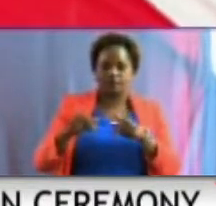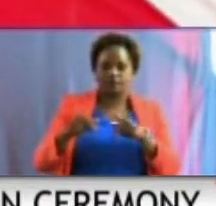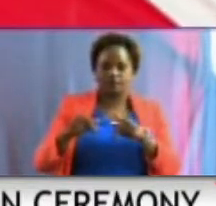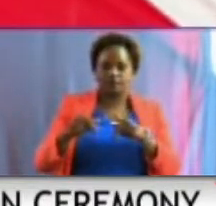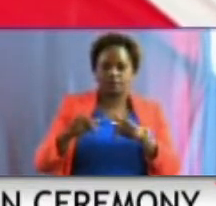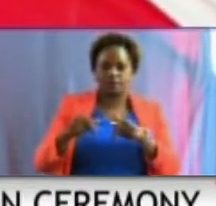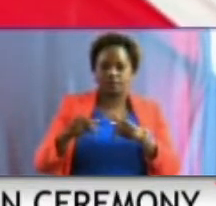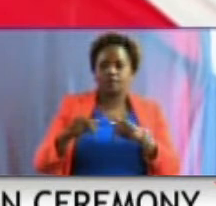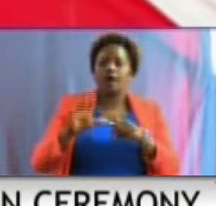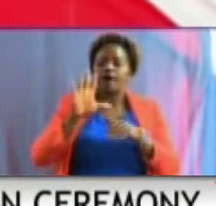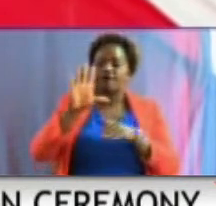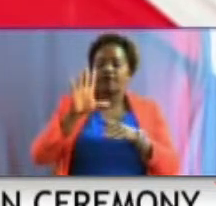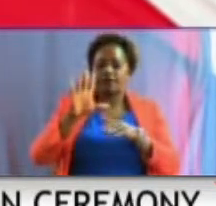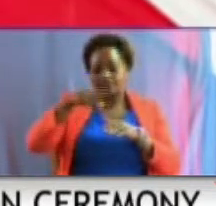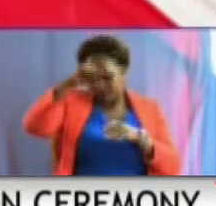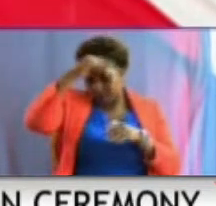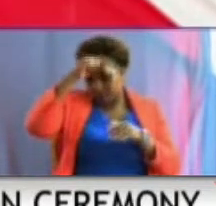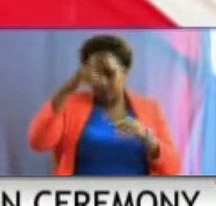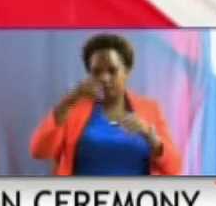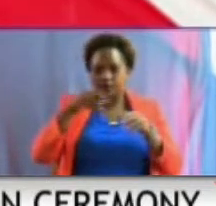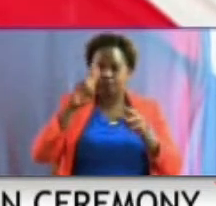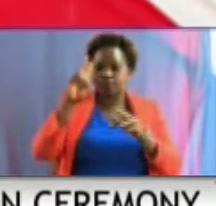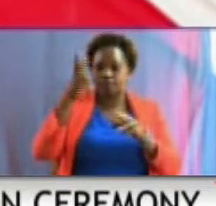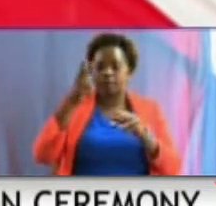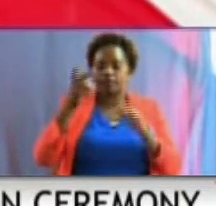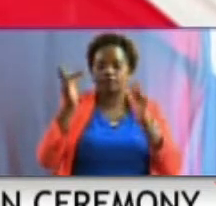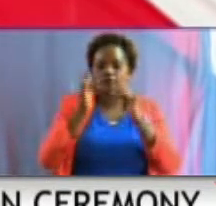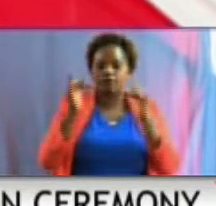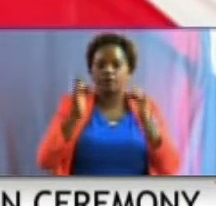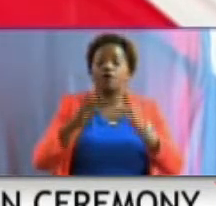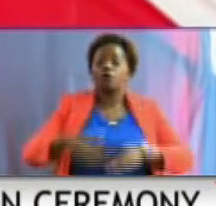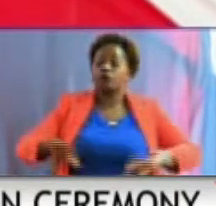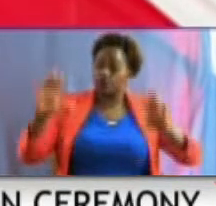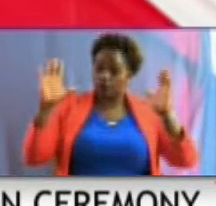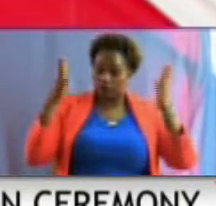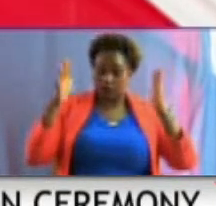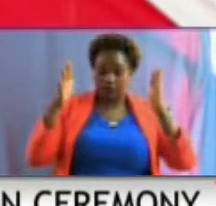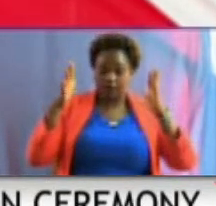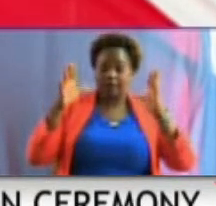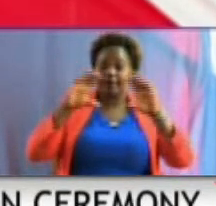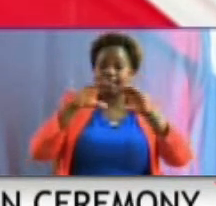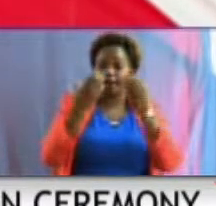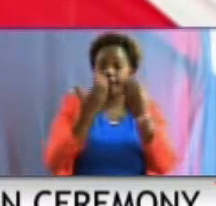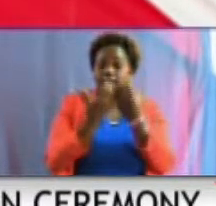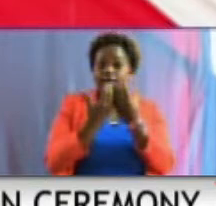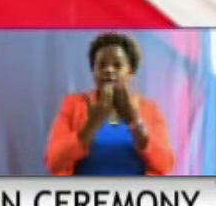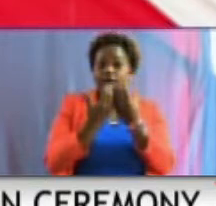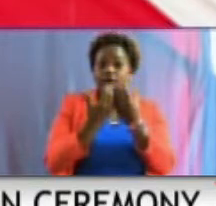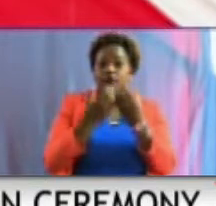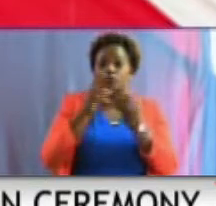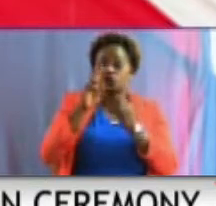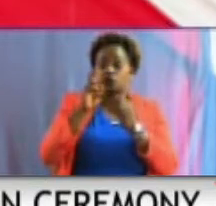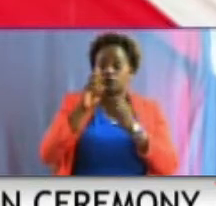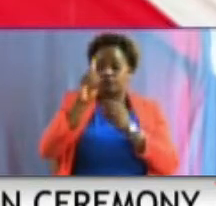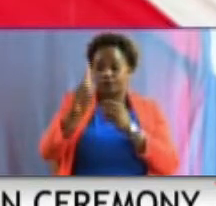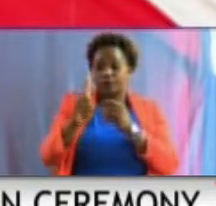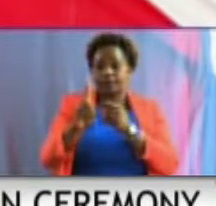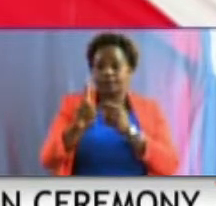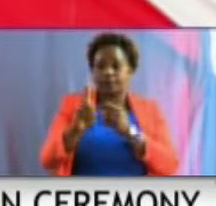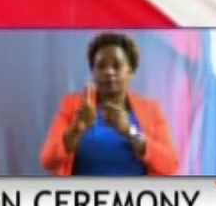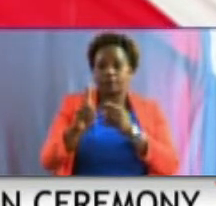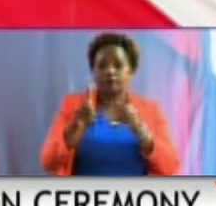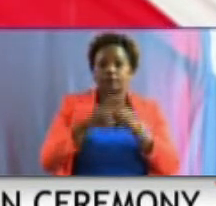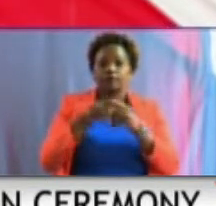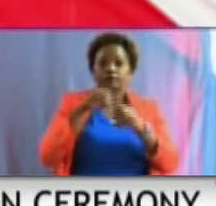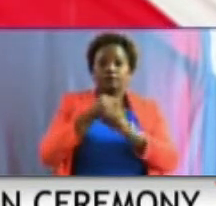the 5th graduation and the 2nd to be done virtually. I want to congratulate the class of graduate of 2021. You have